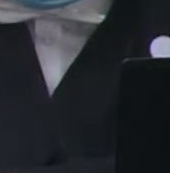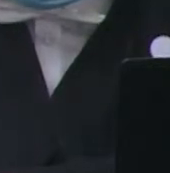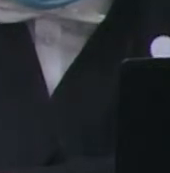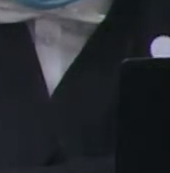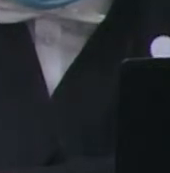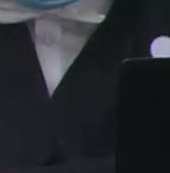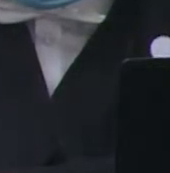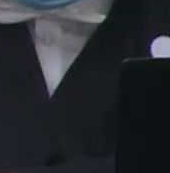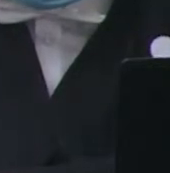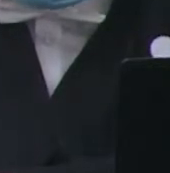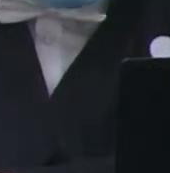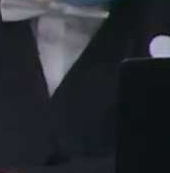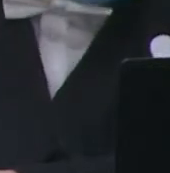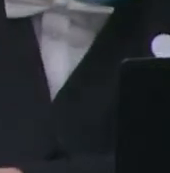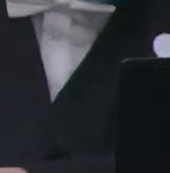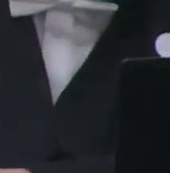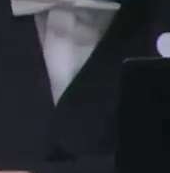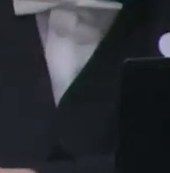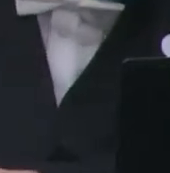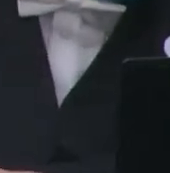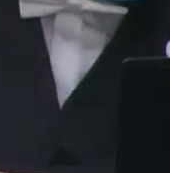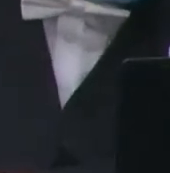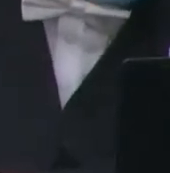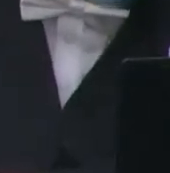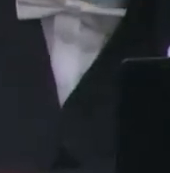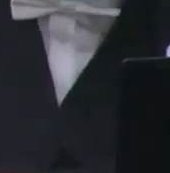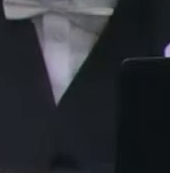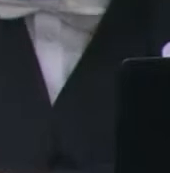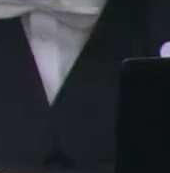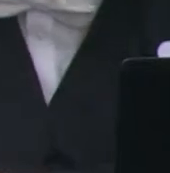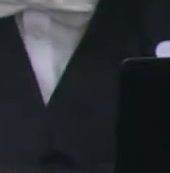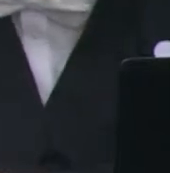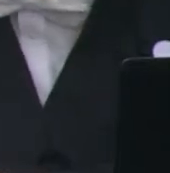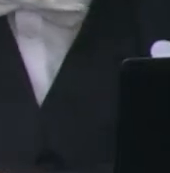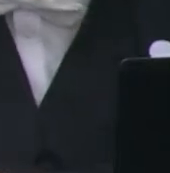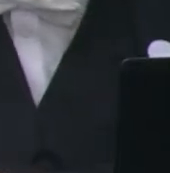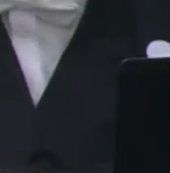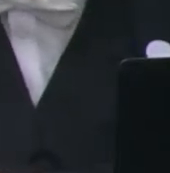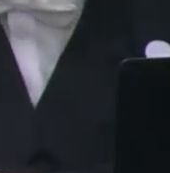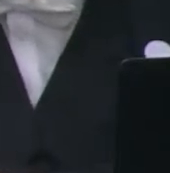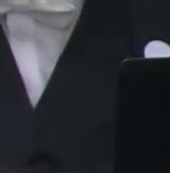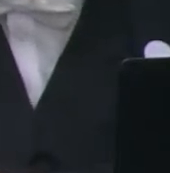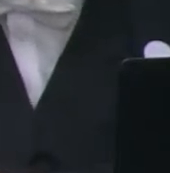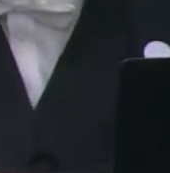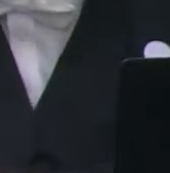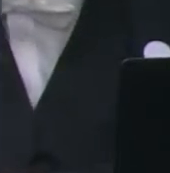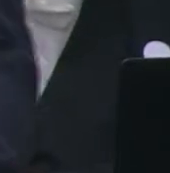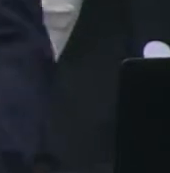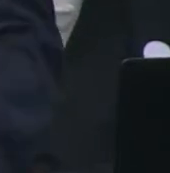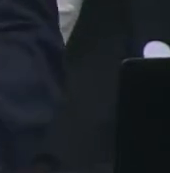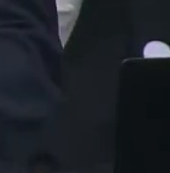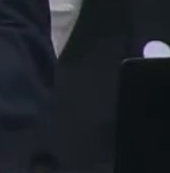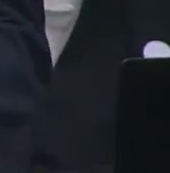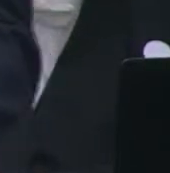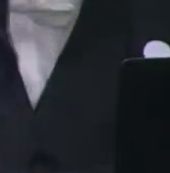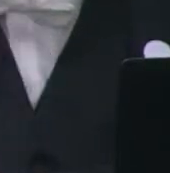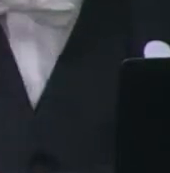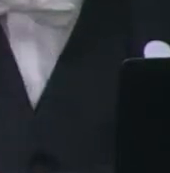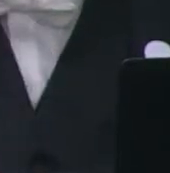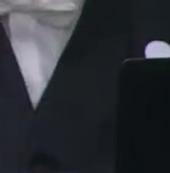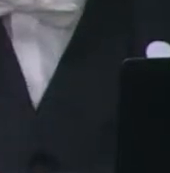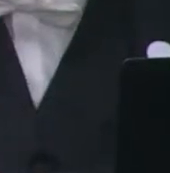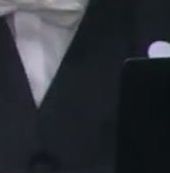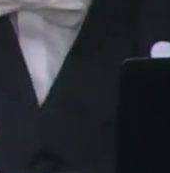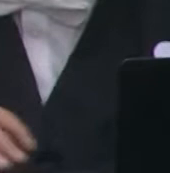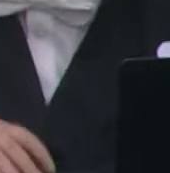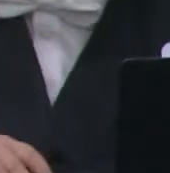to comment on some of the issues he put forward. And the most important one was, I thought he wanted to know whether I